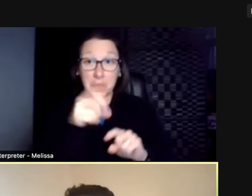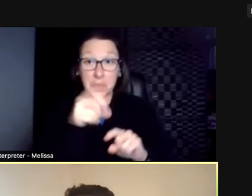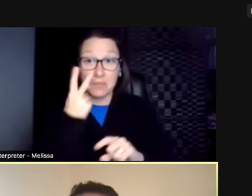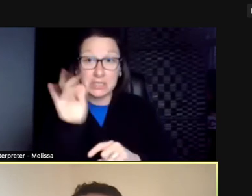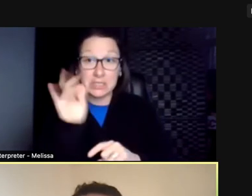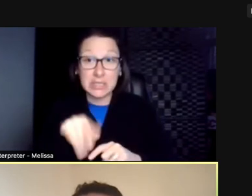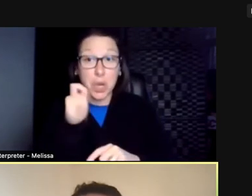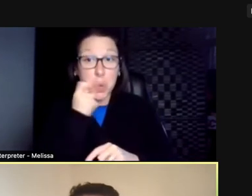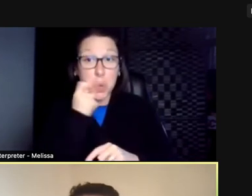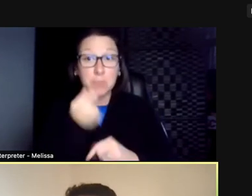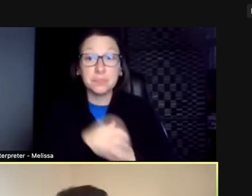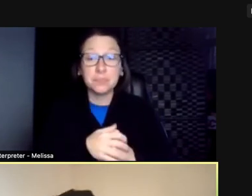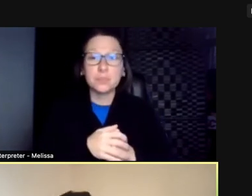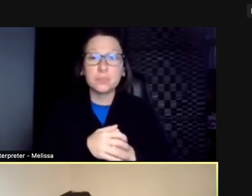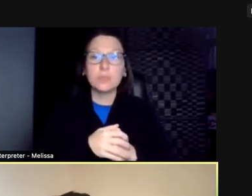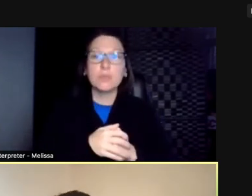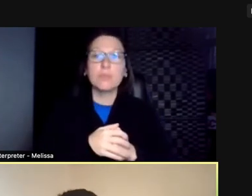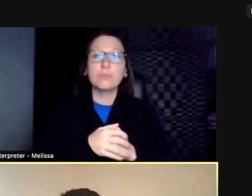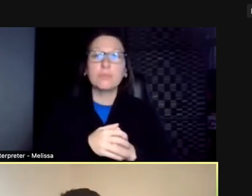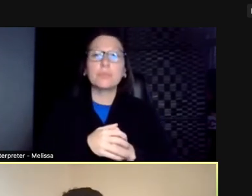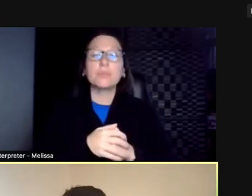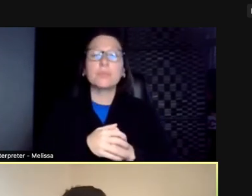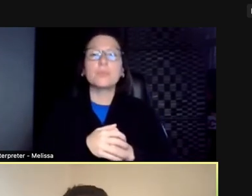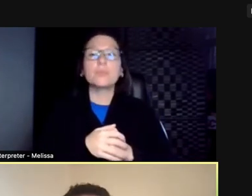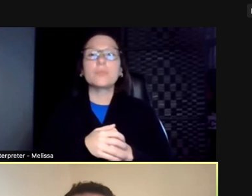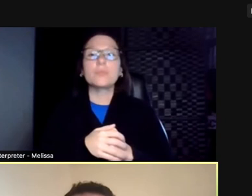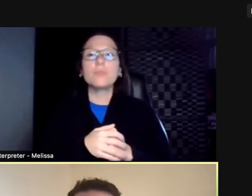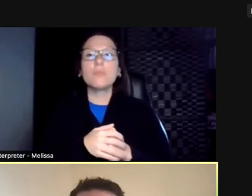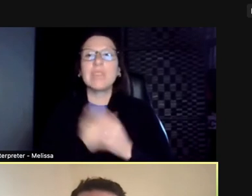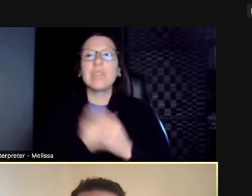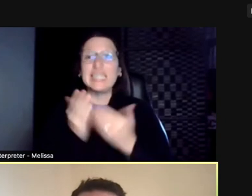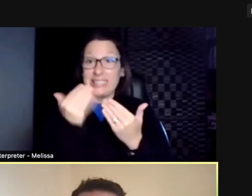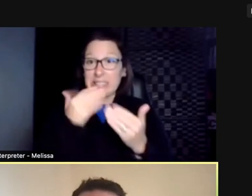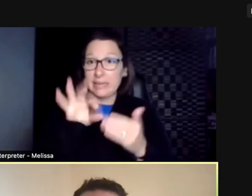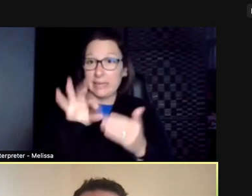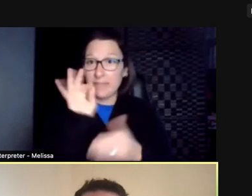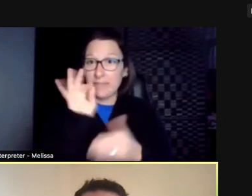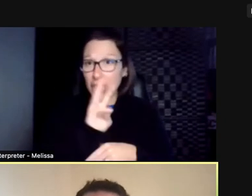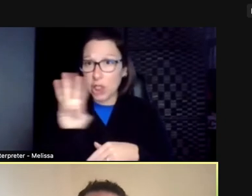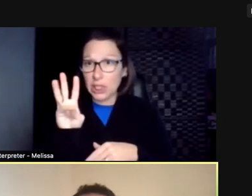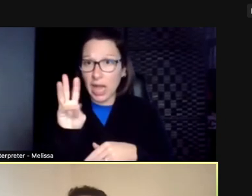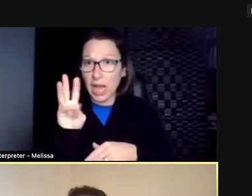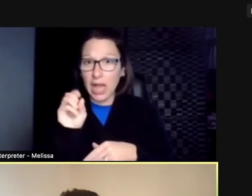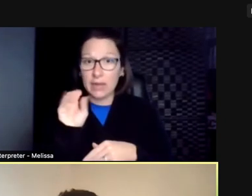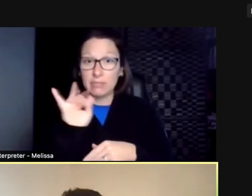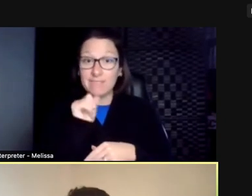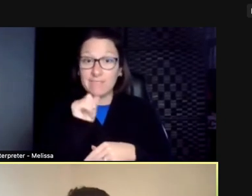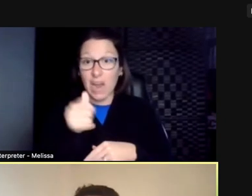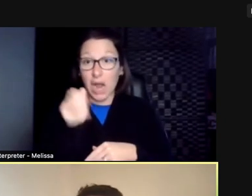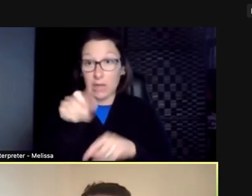Cool. Yeah, definitely. If is it easy to find online, or if not, can you share it with me?